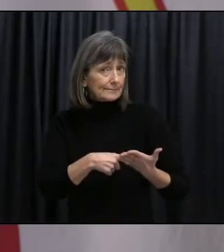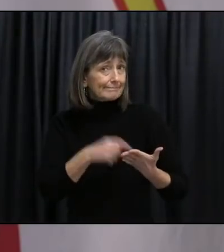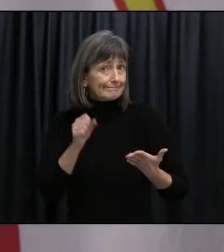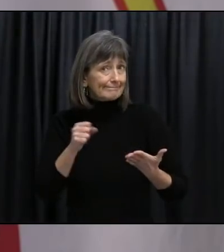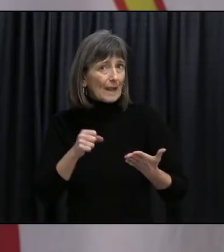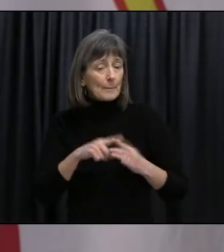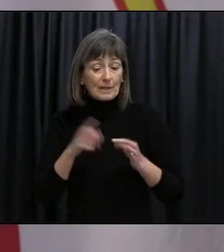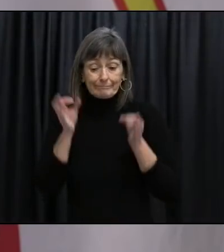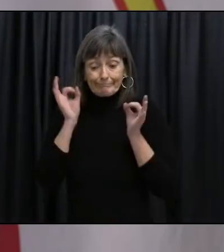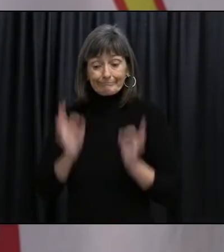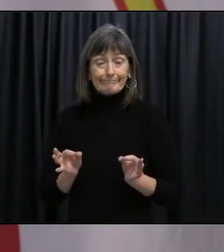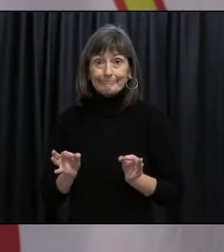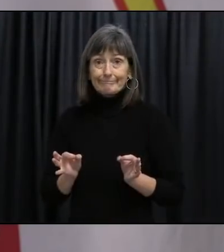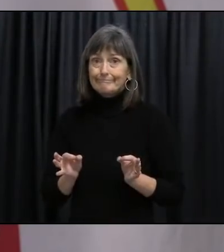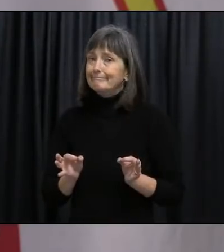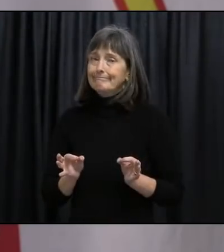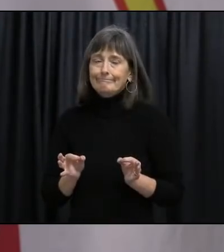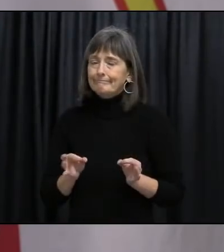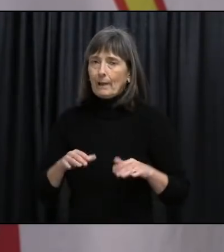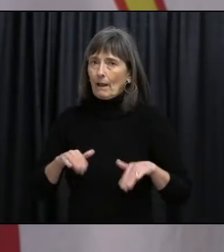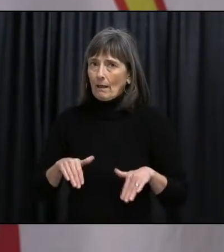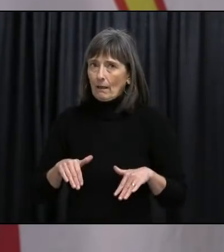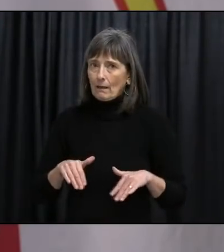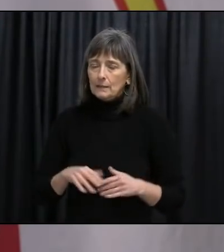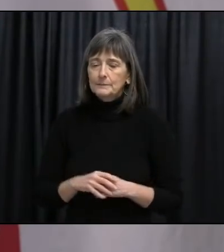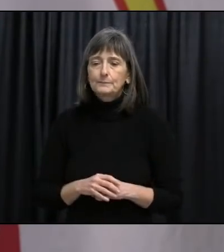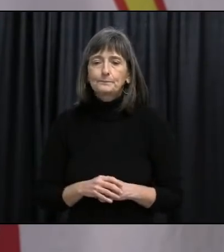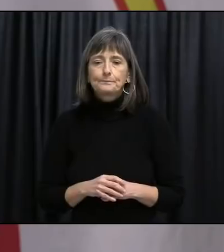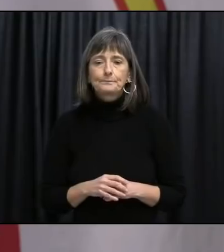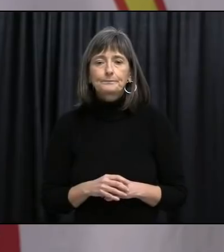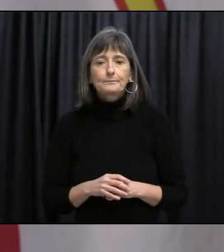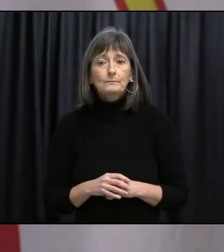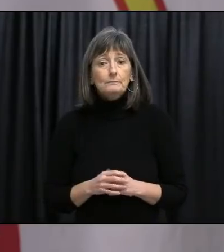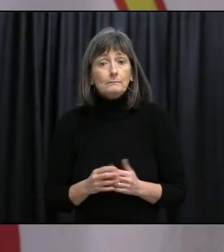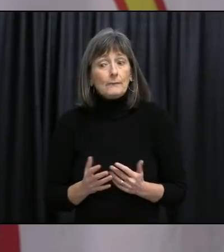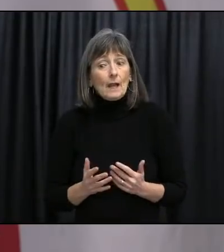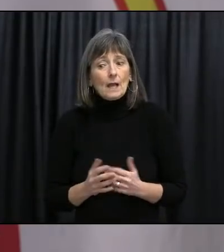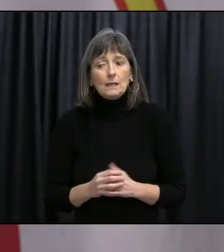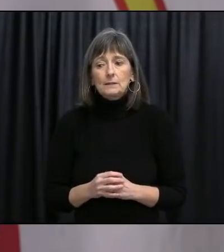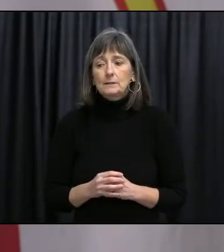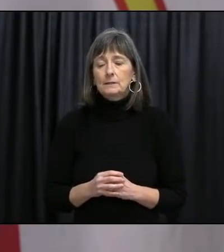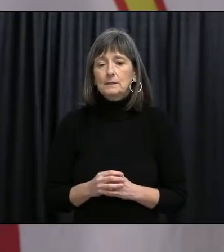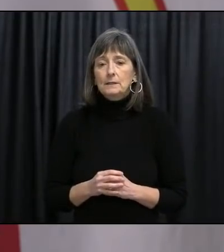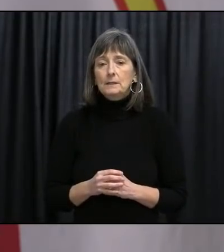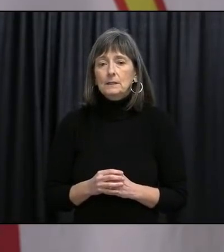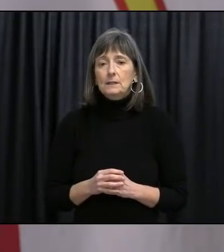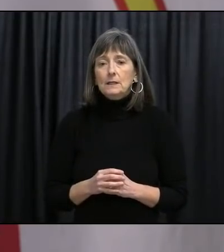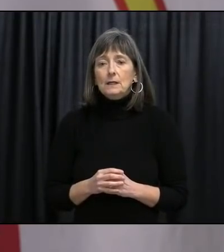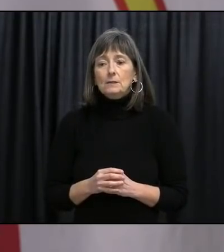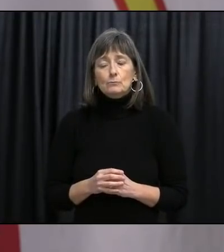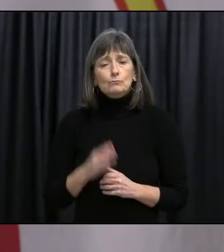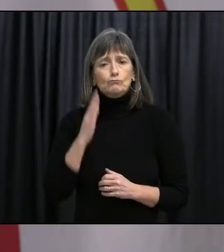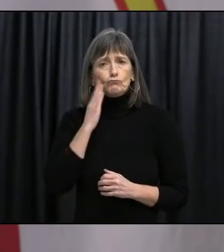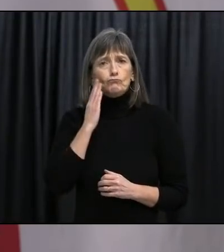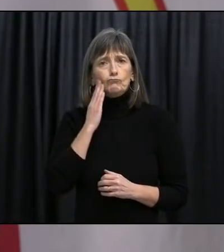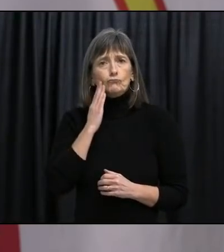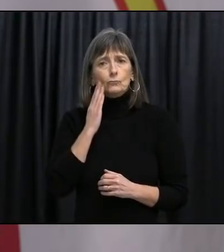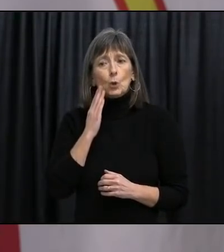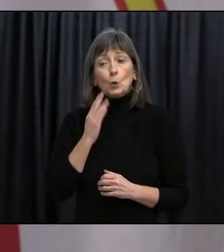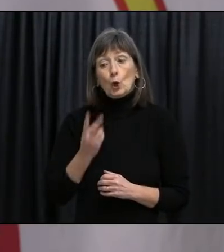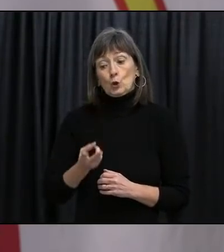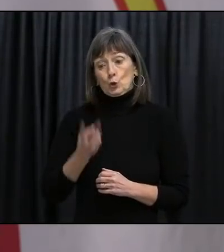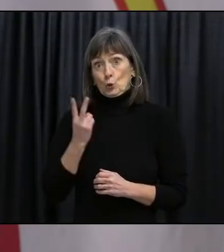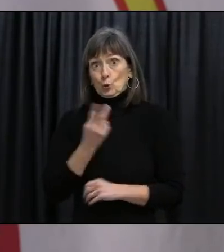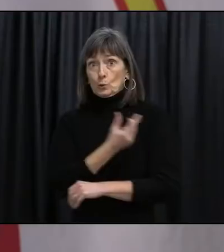we haven't decided firmly yet. Certainly, we understand the importance of a